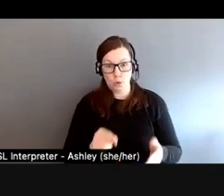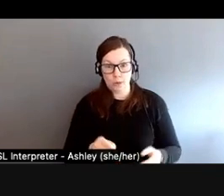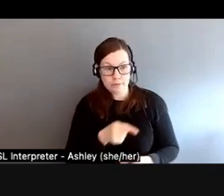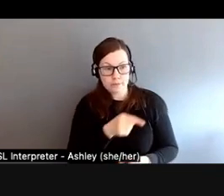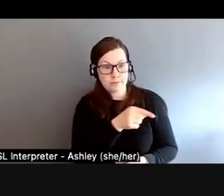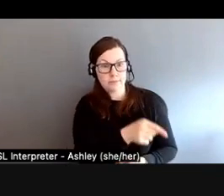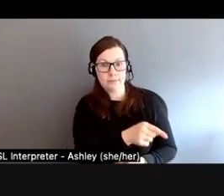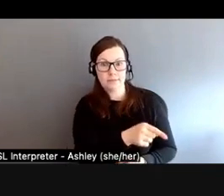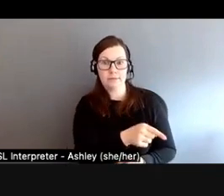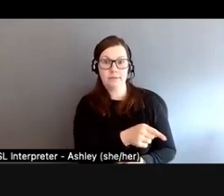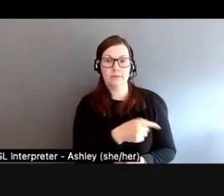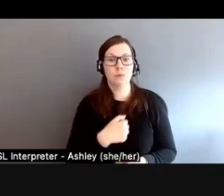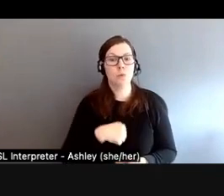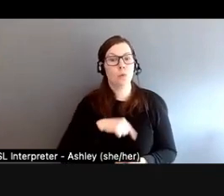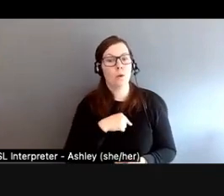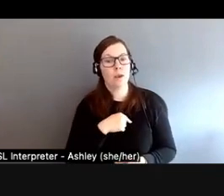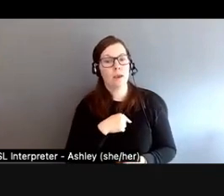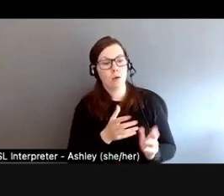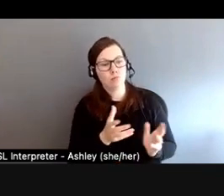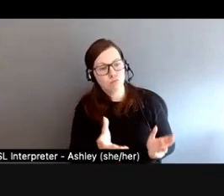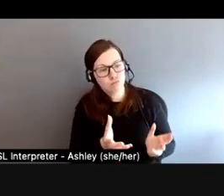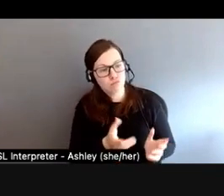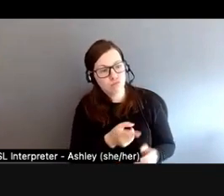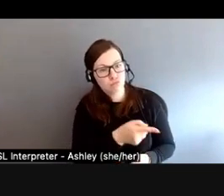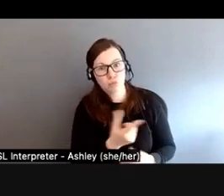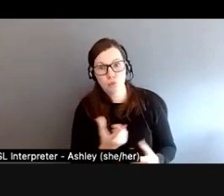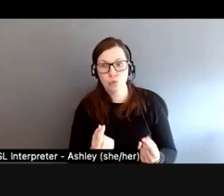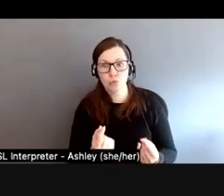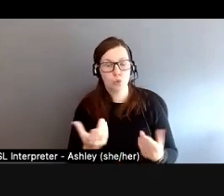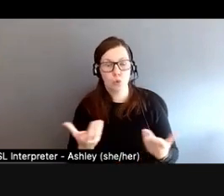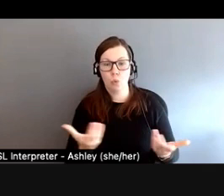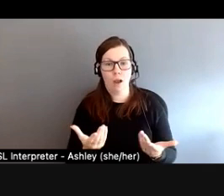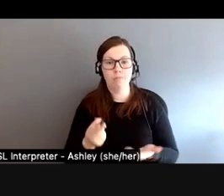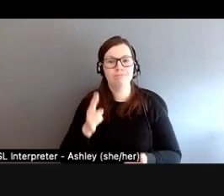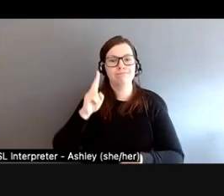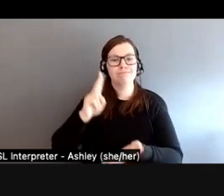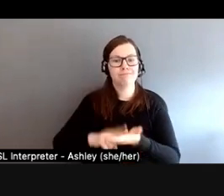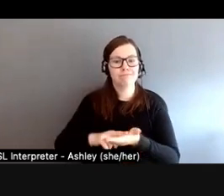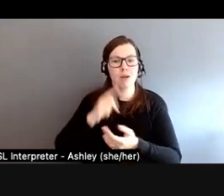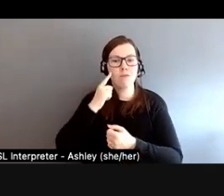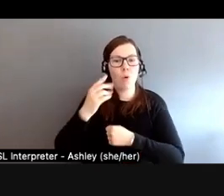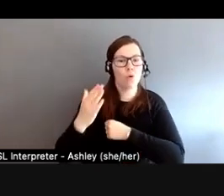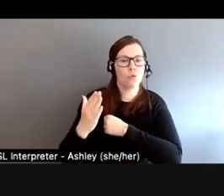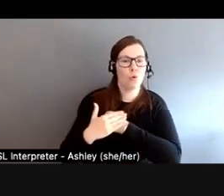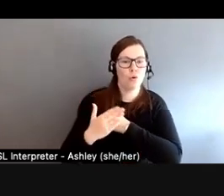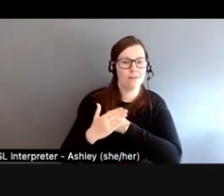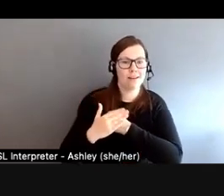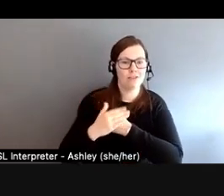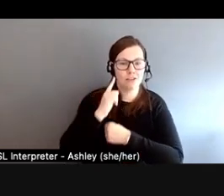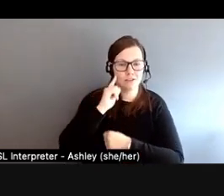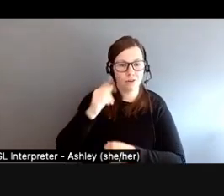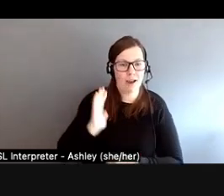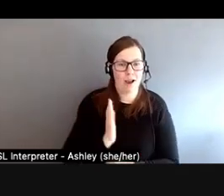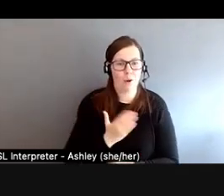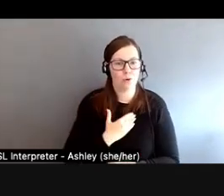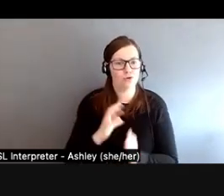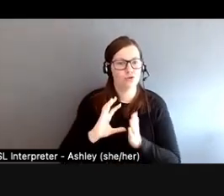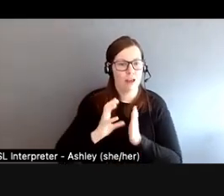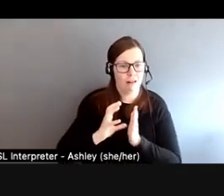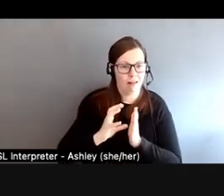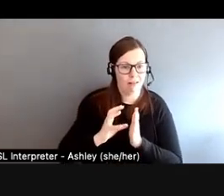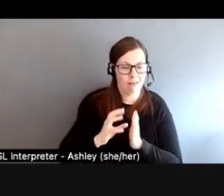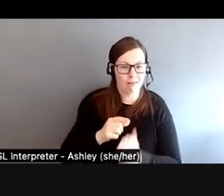to subscribe to the channel and turn the notification on. So in this case, they